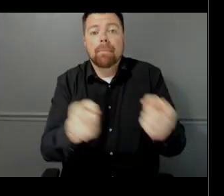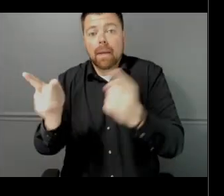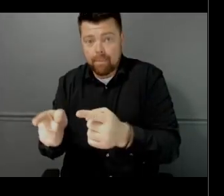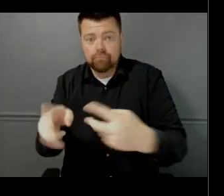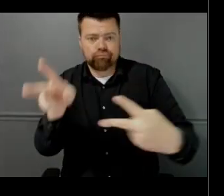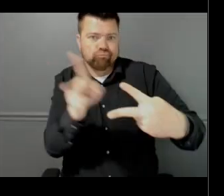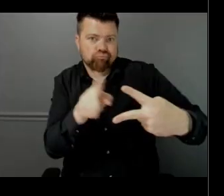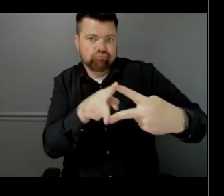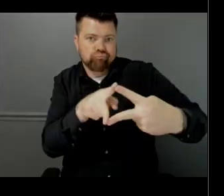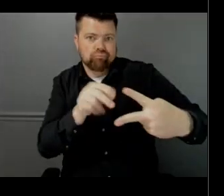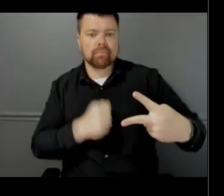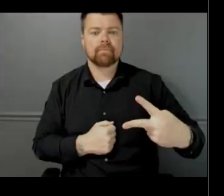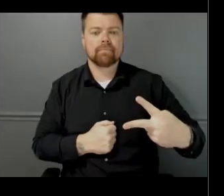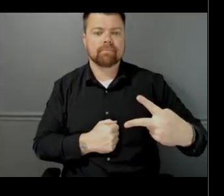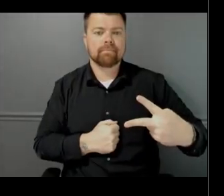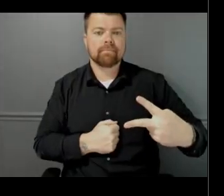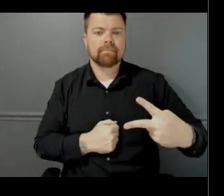occur.